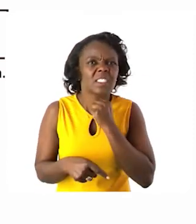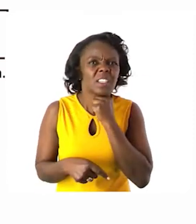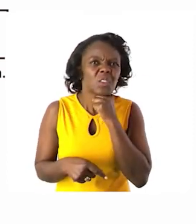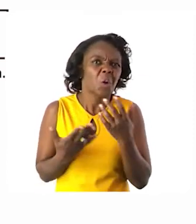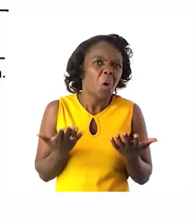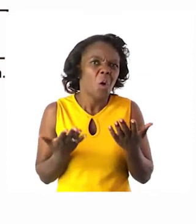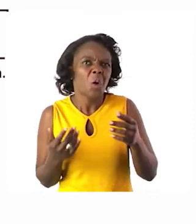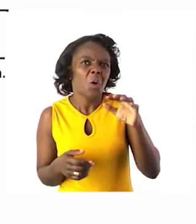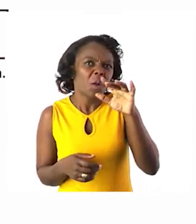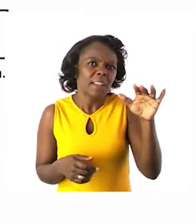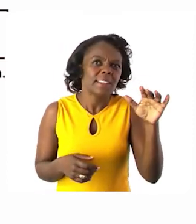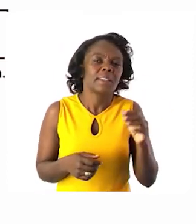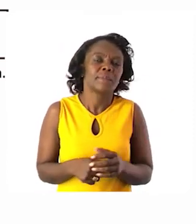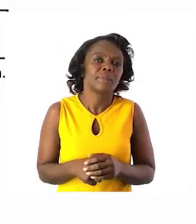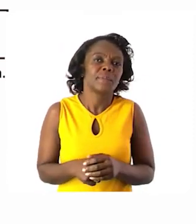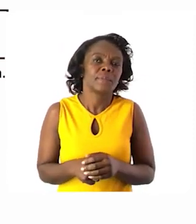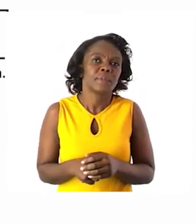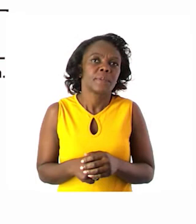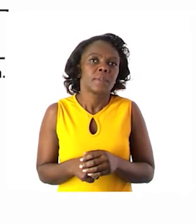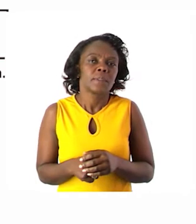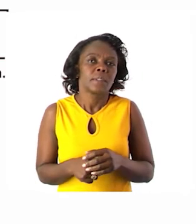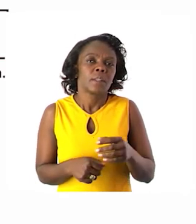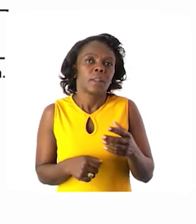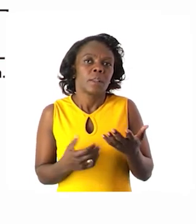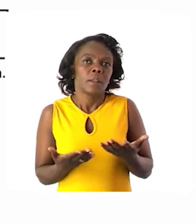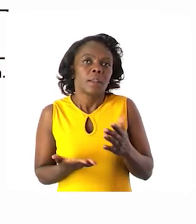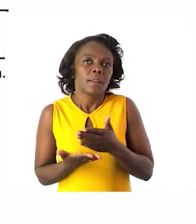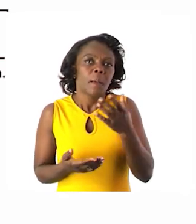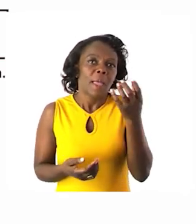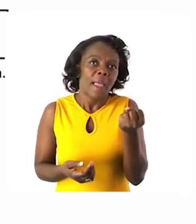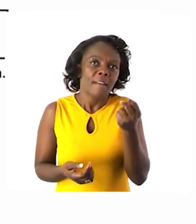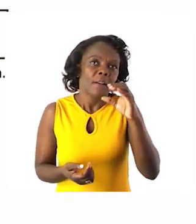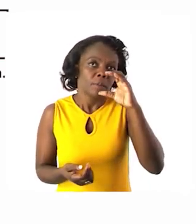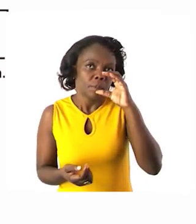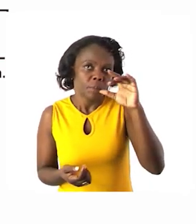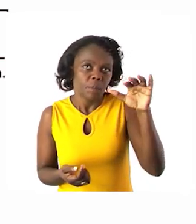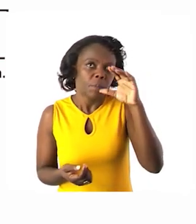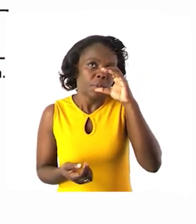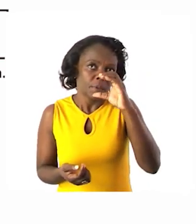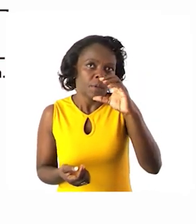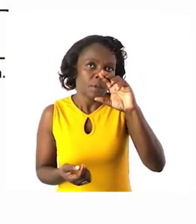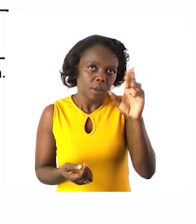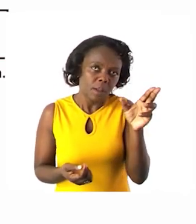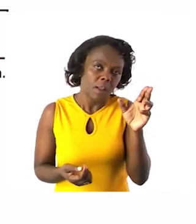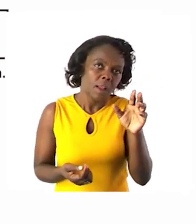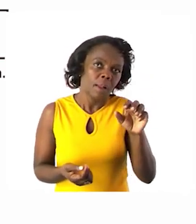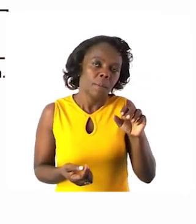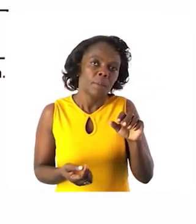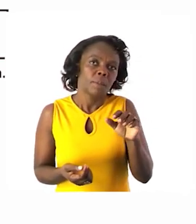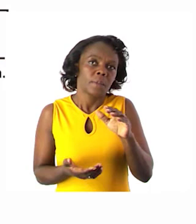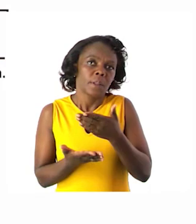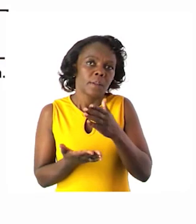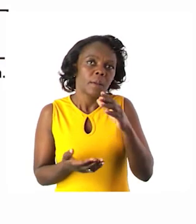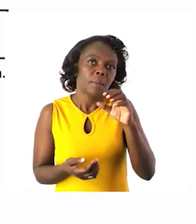the ch, some have the sh. All right, so what I would like you to do is to check